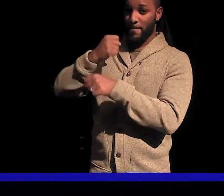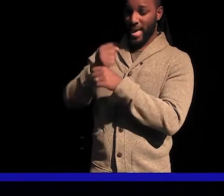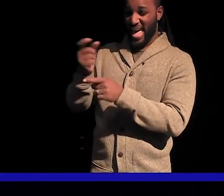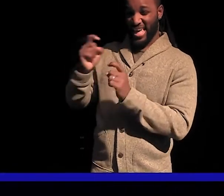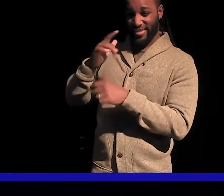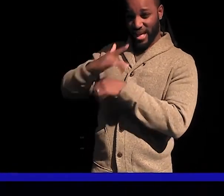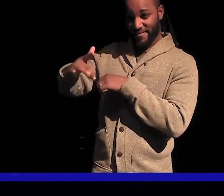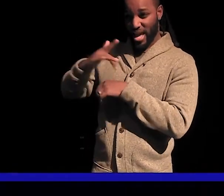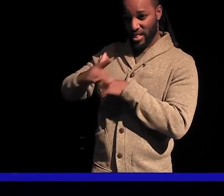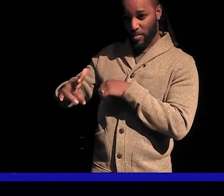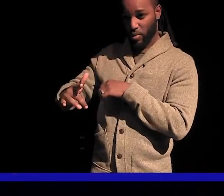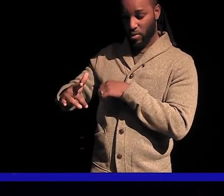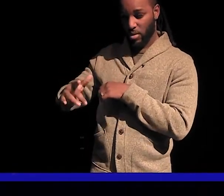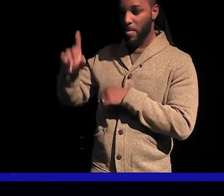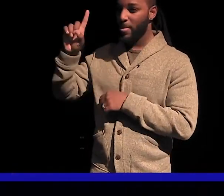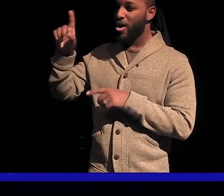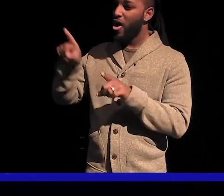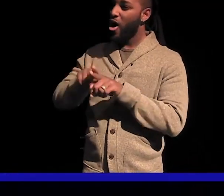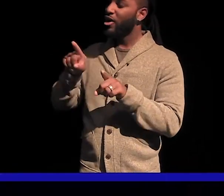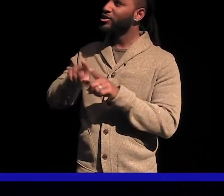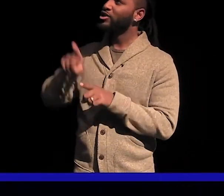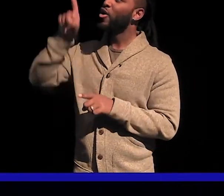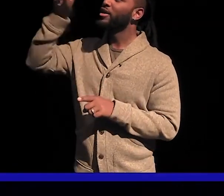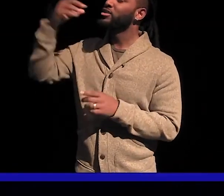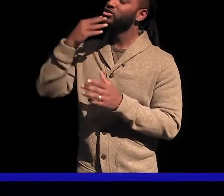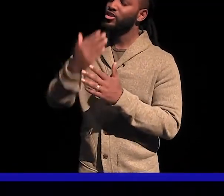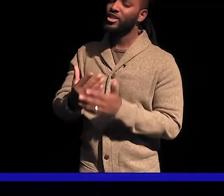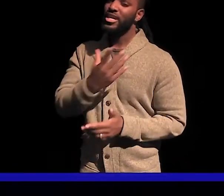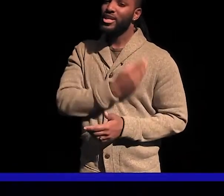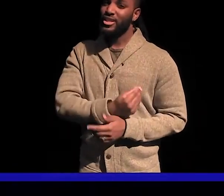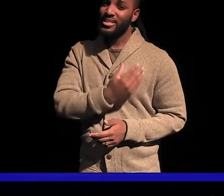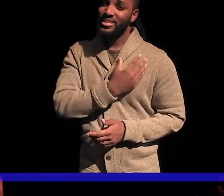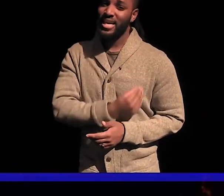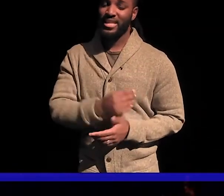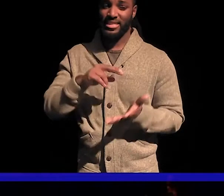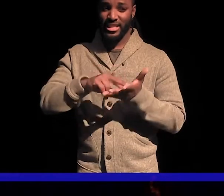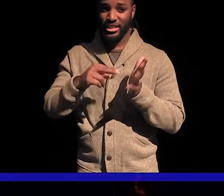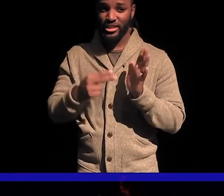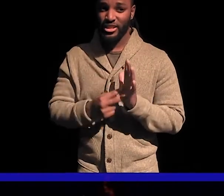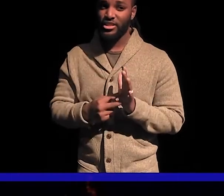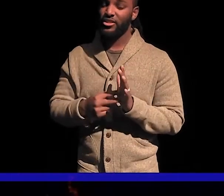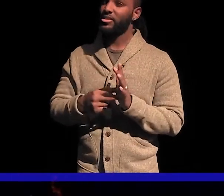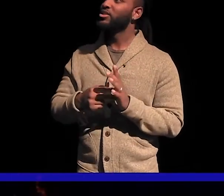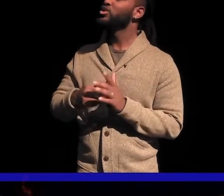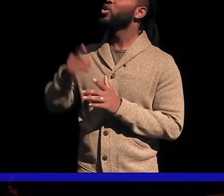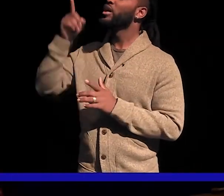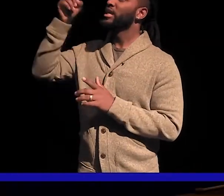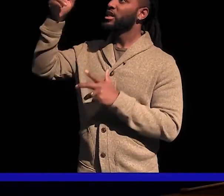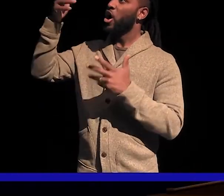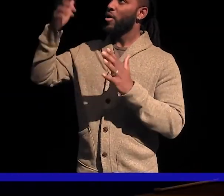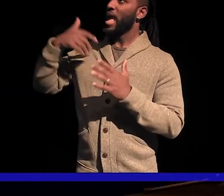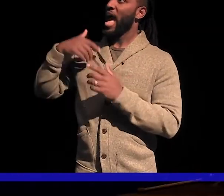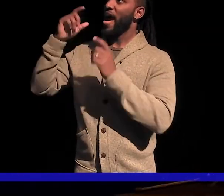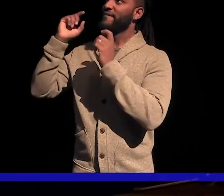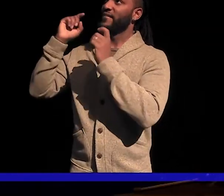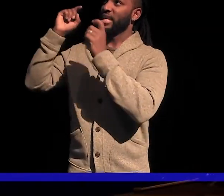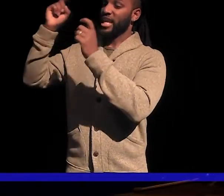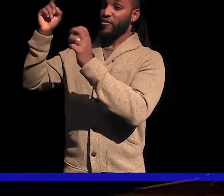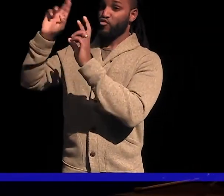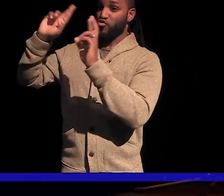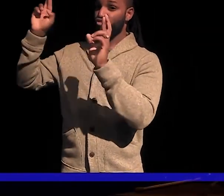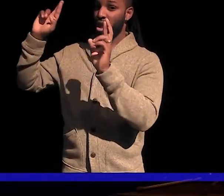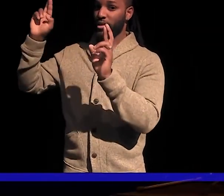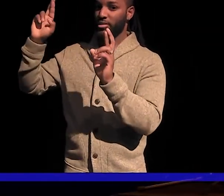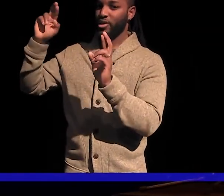his good and kind intention to give you what he has already procured and secured because of